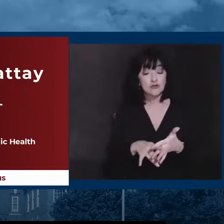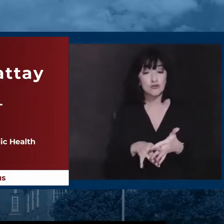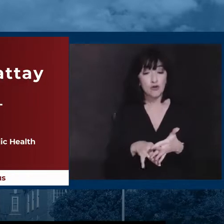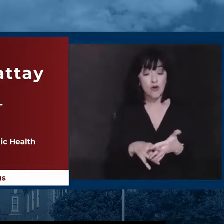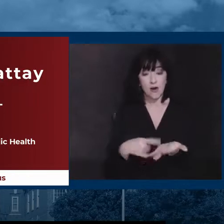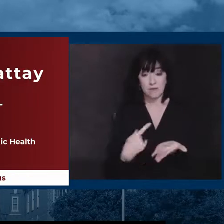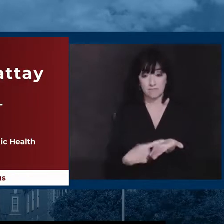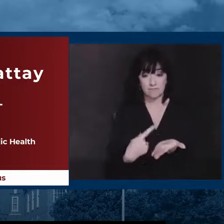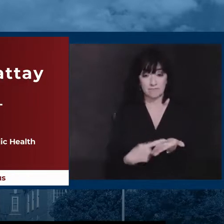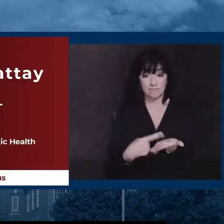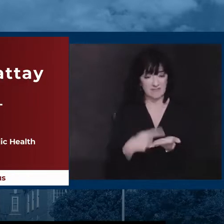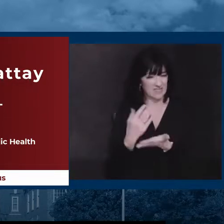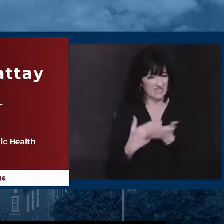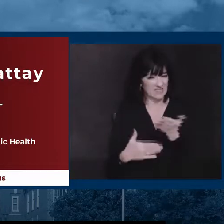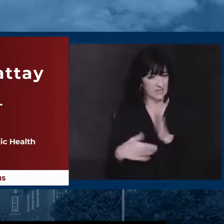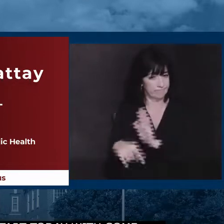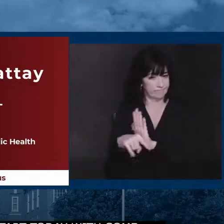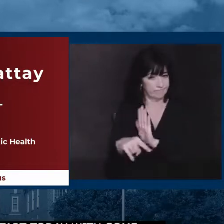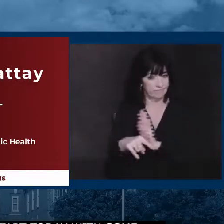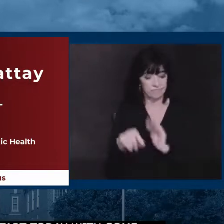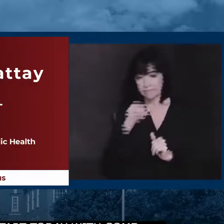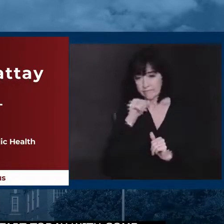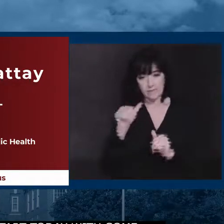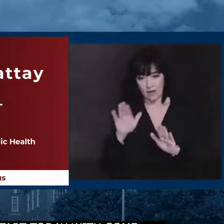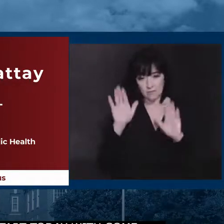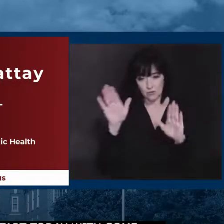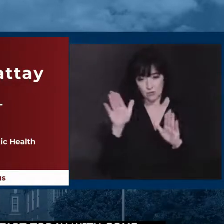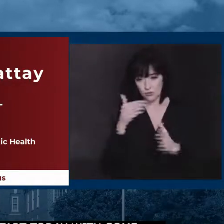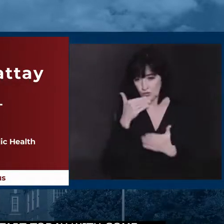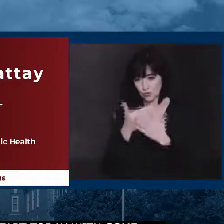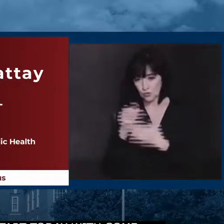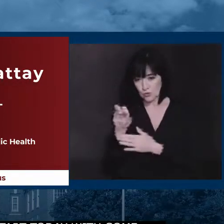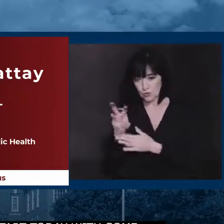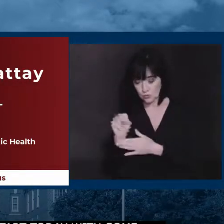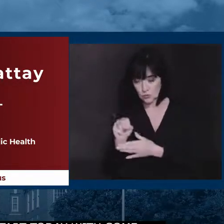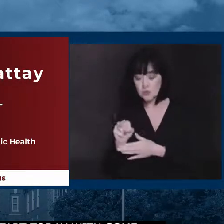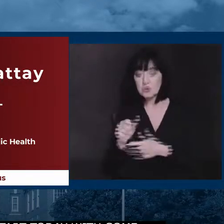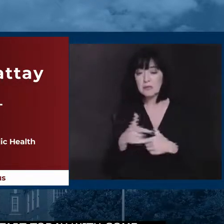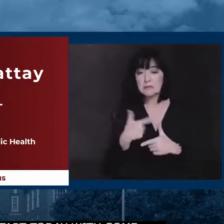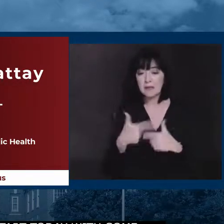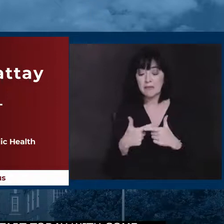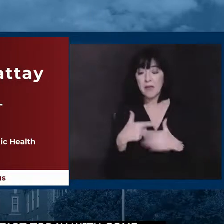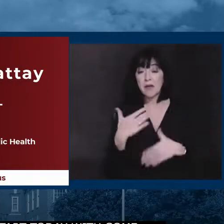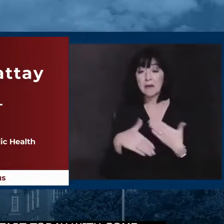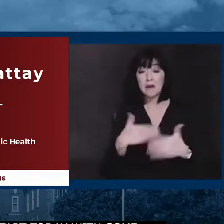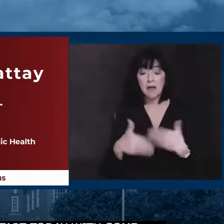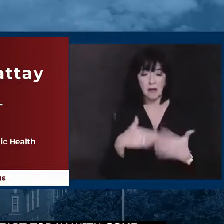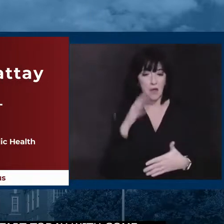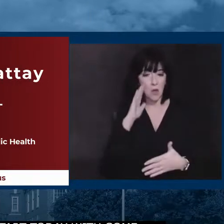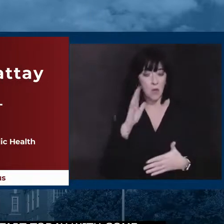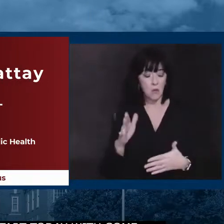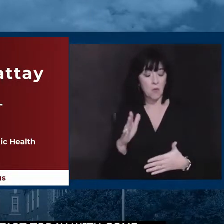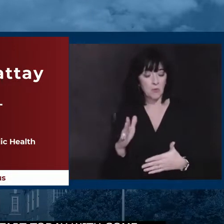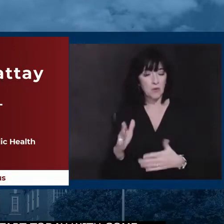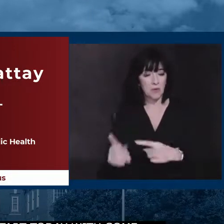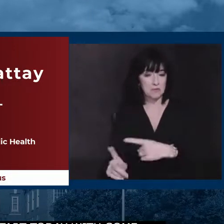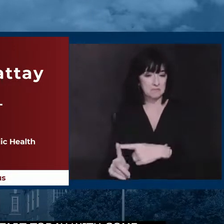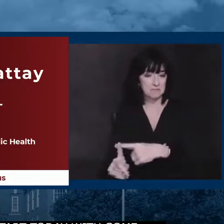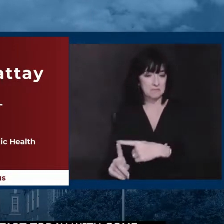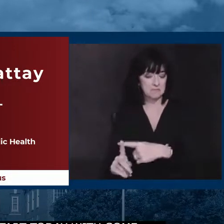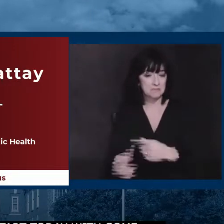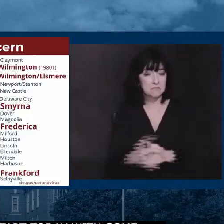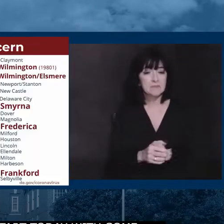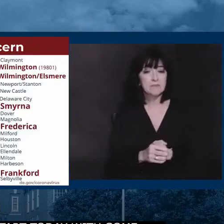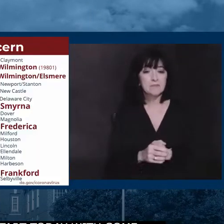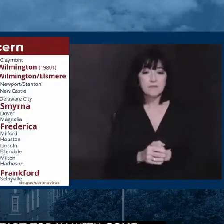I will talk about more exciting news. So I always start with talking